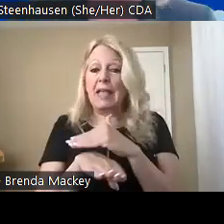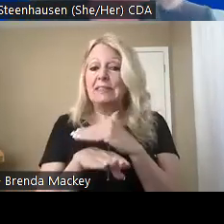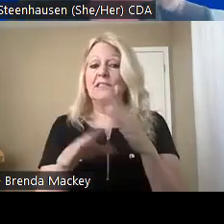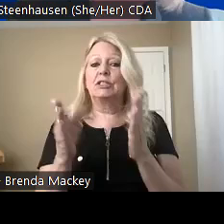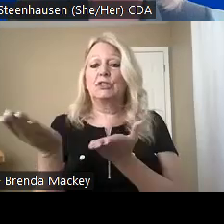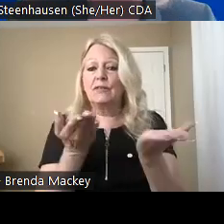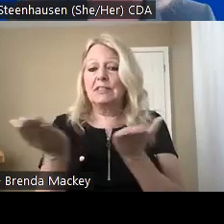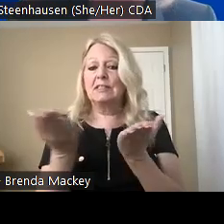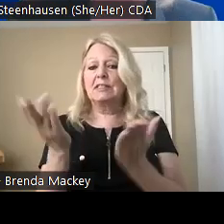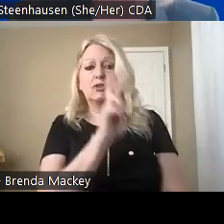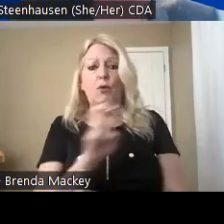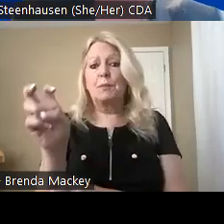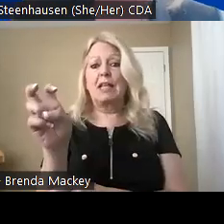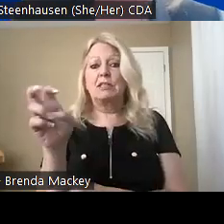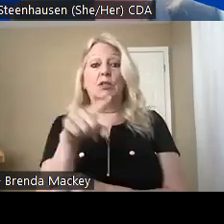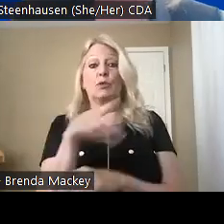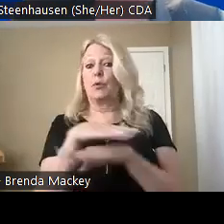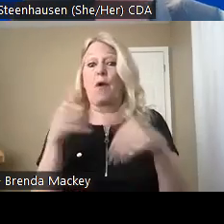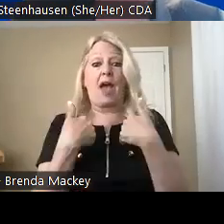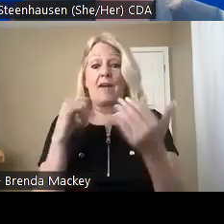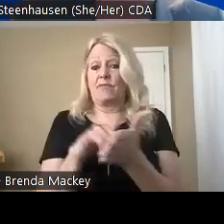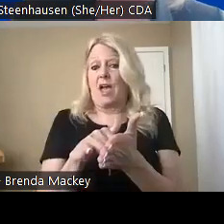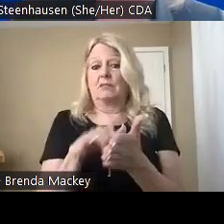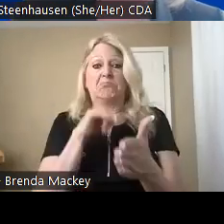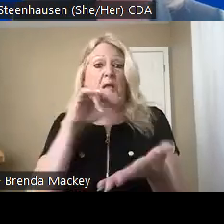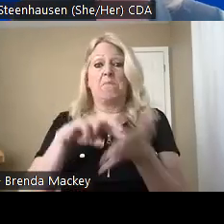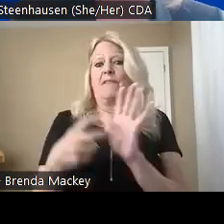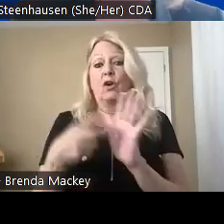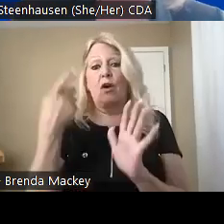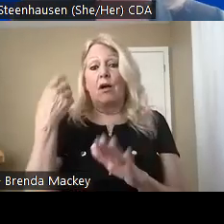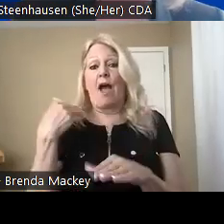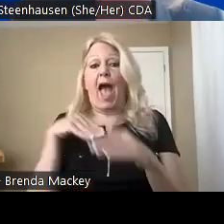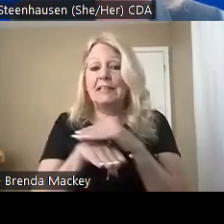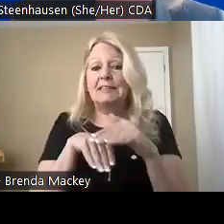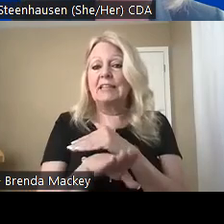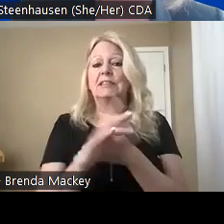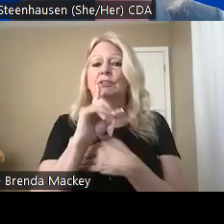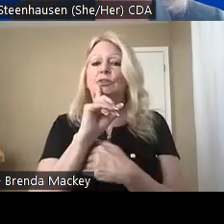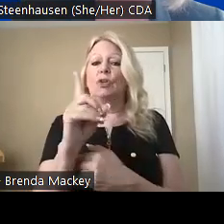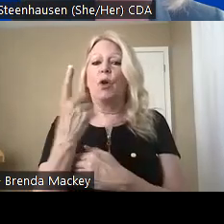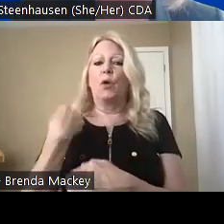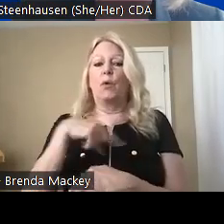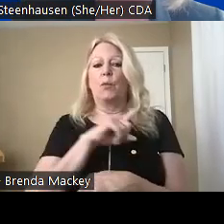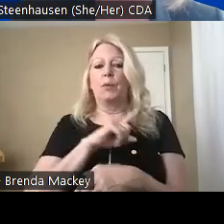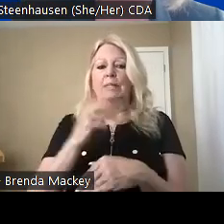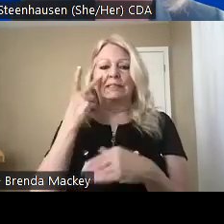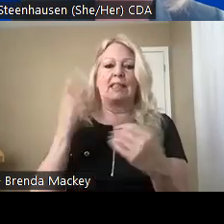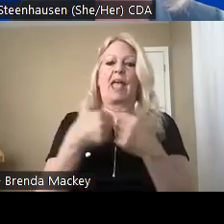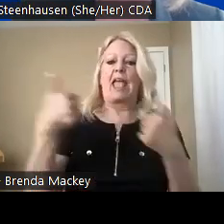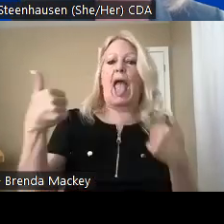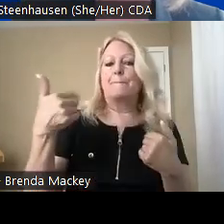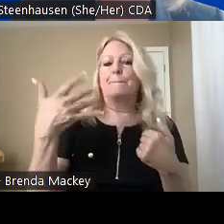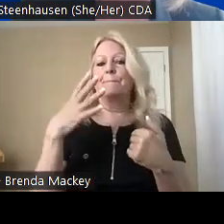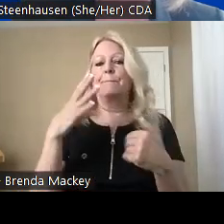through transportation, you also don't have, it's not meaningful access. So the results of the gap analysis will be out this